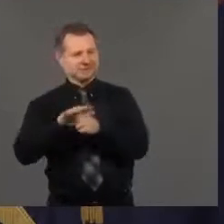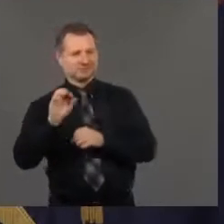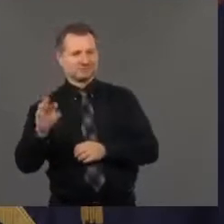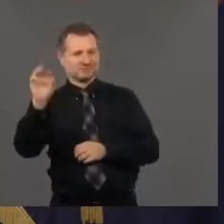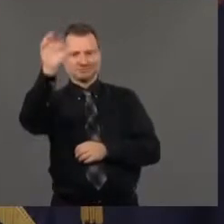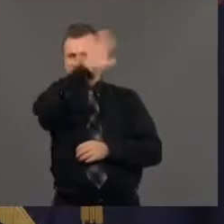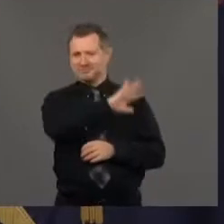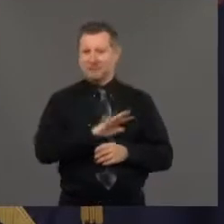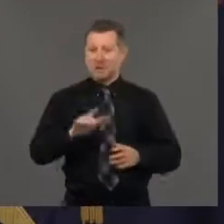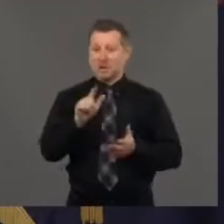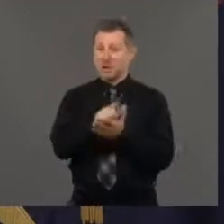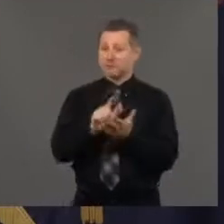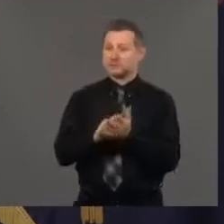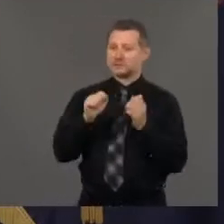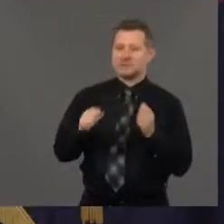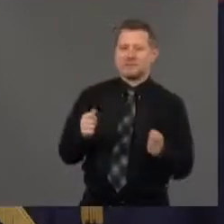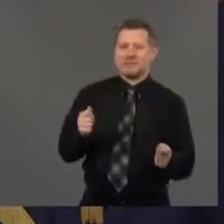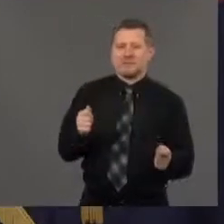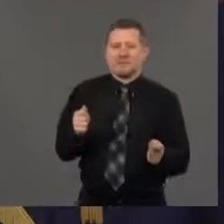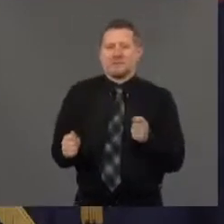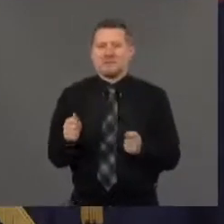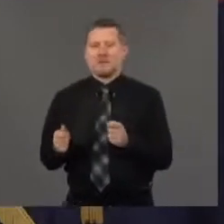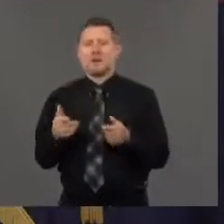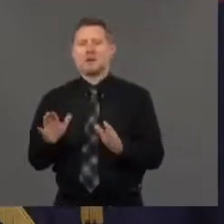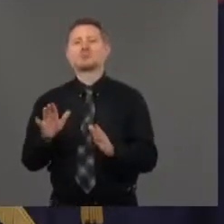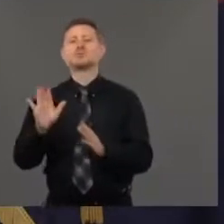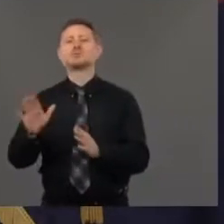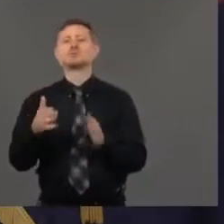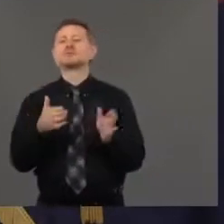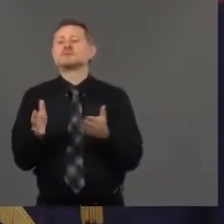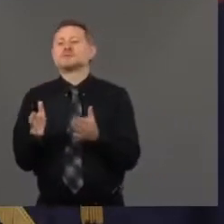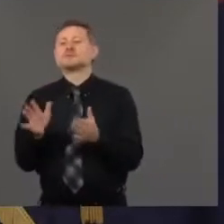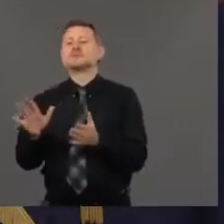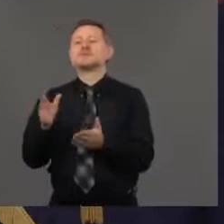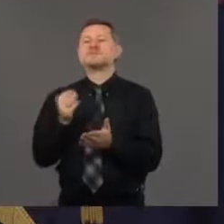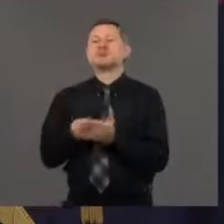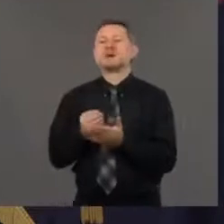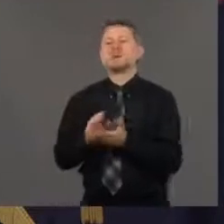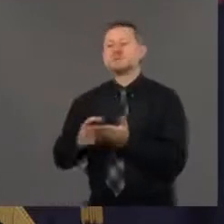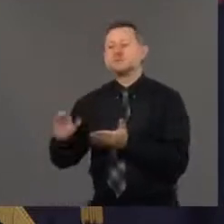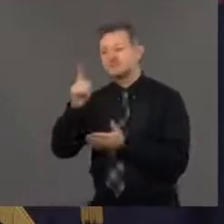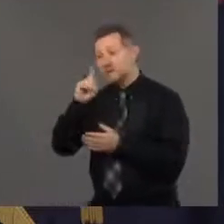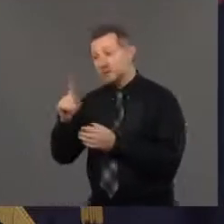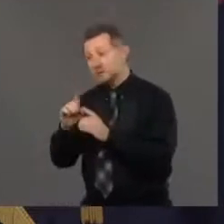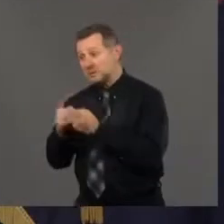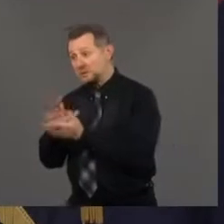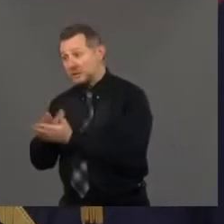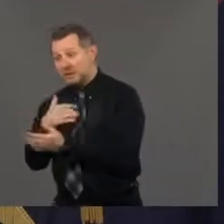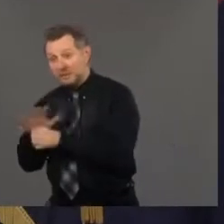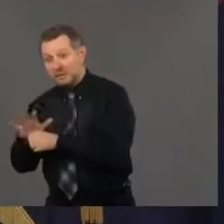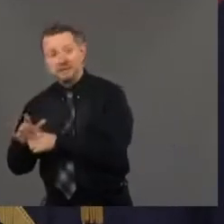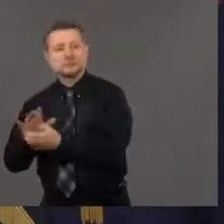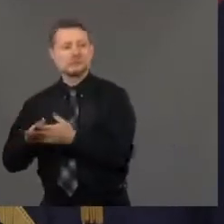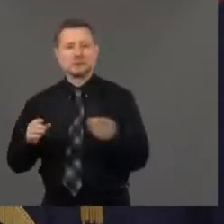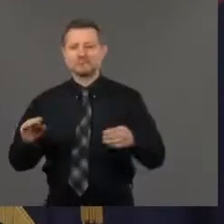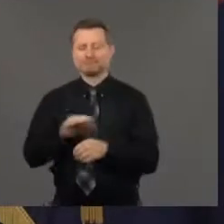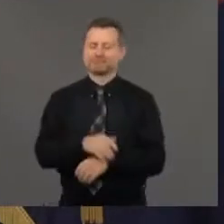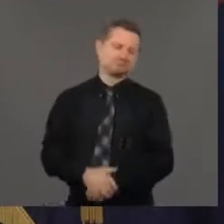the law that would allow you to shift funds from one school district to another. On